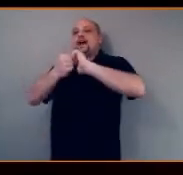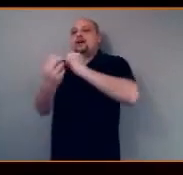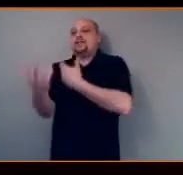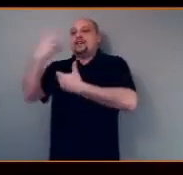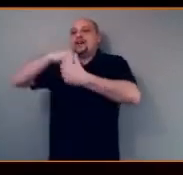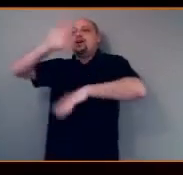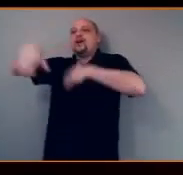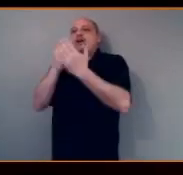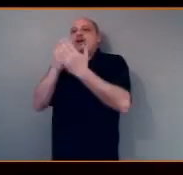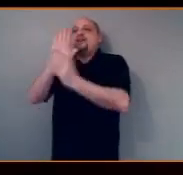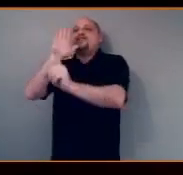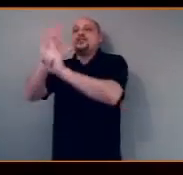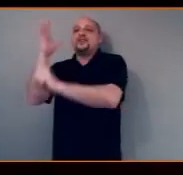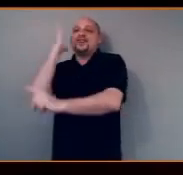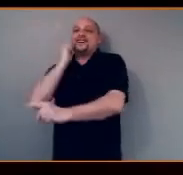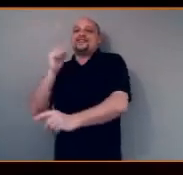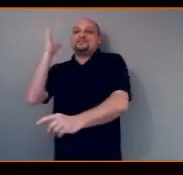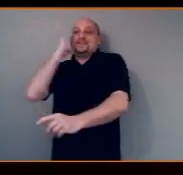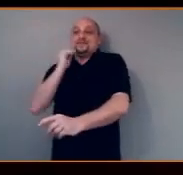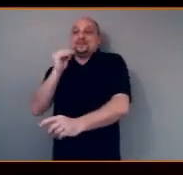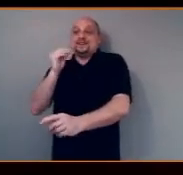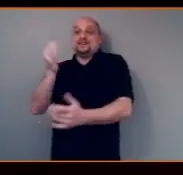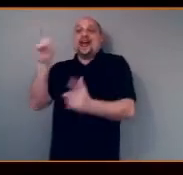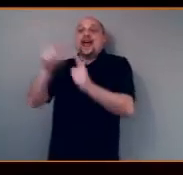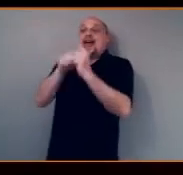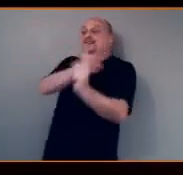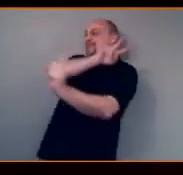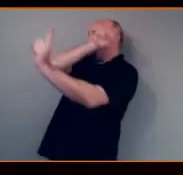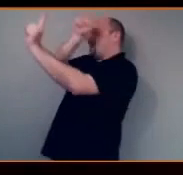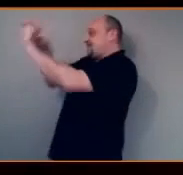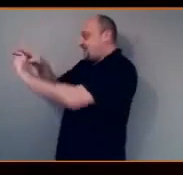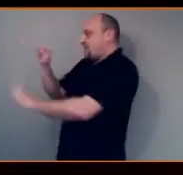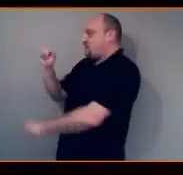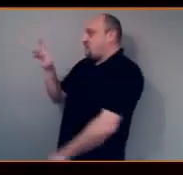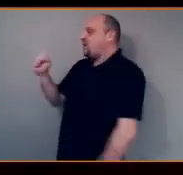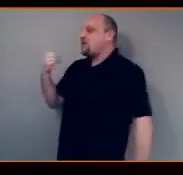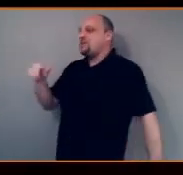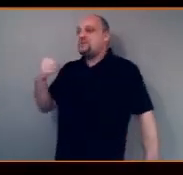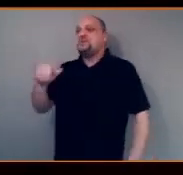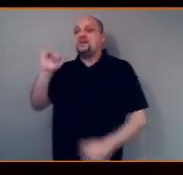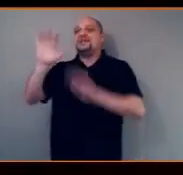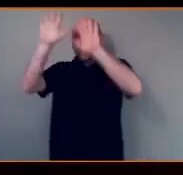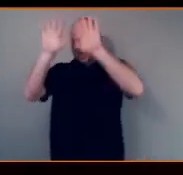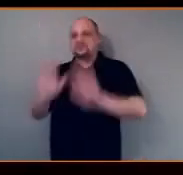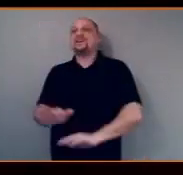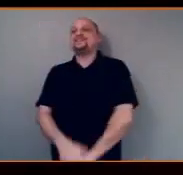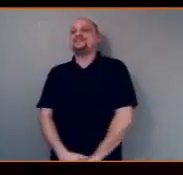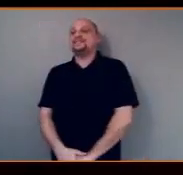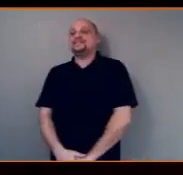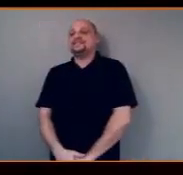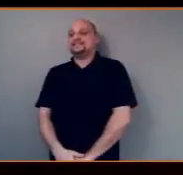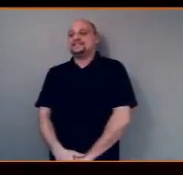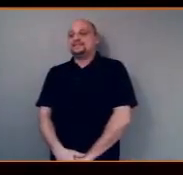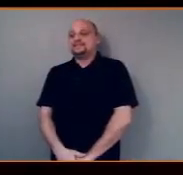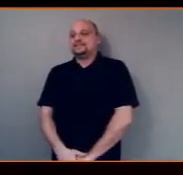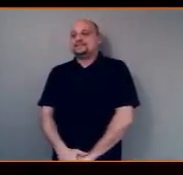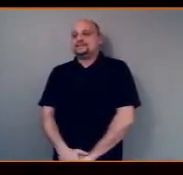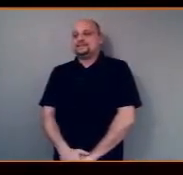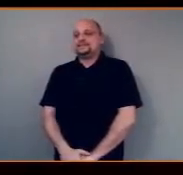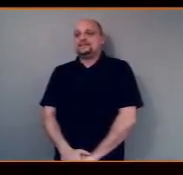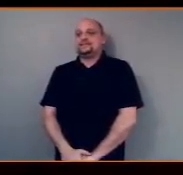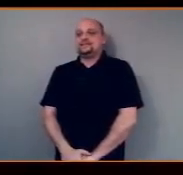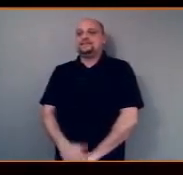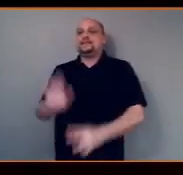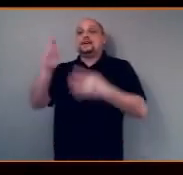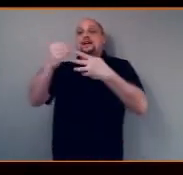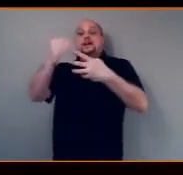field, and how you're applying it to Mars. That's pretty crazy. Pretty great. It's exciting. Yeah. The